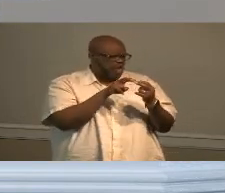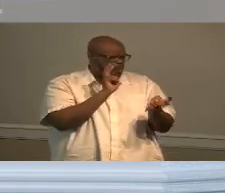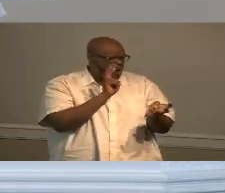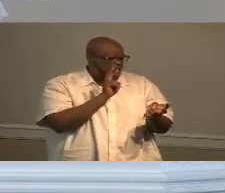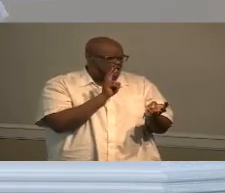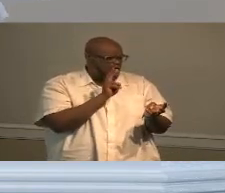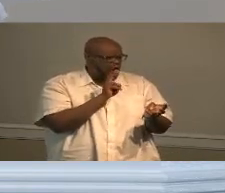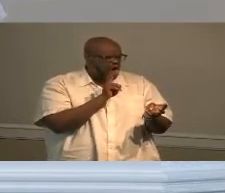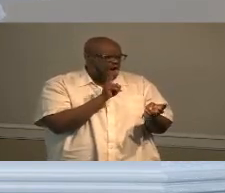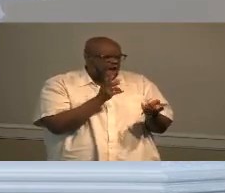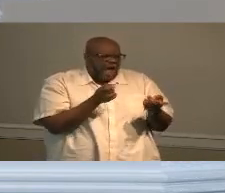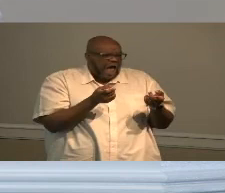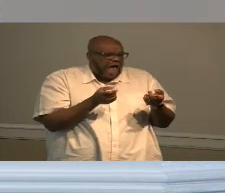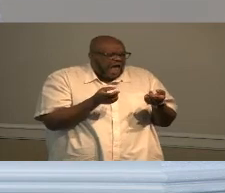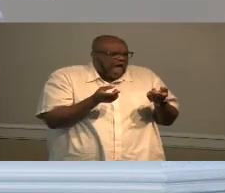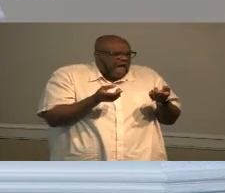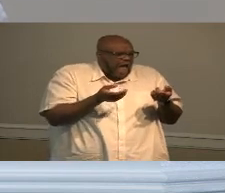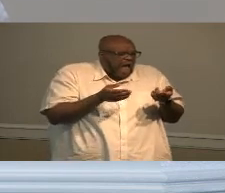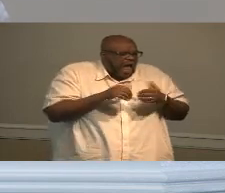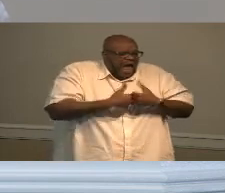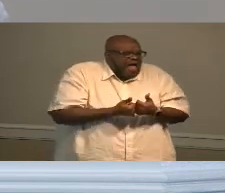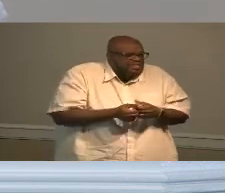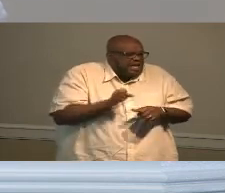Peter is moving towards the master.